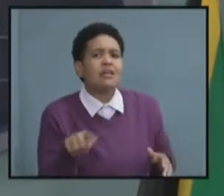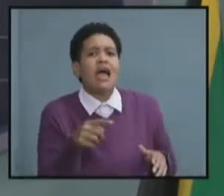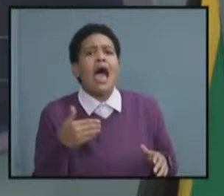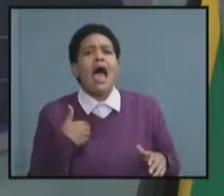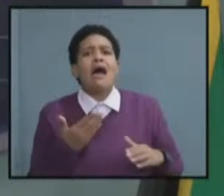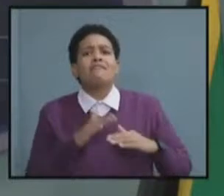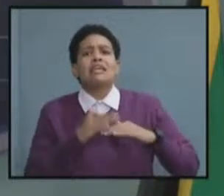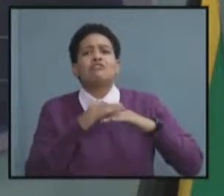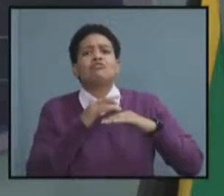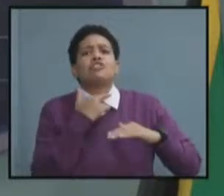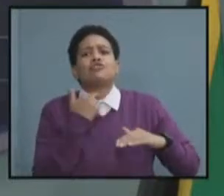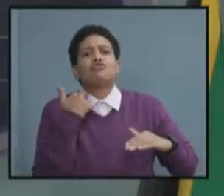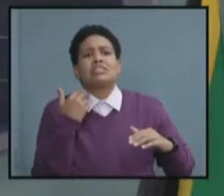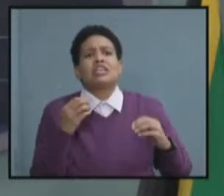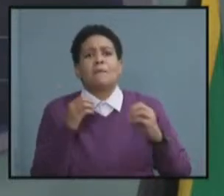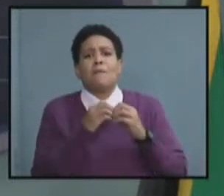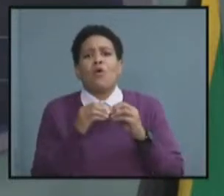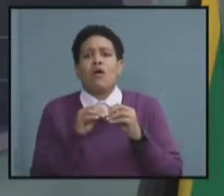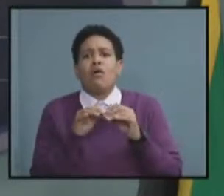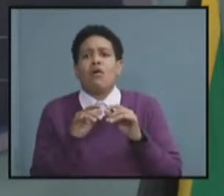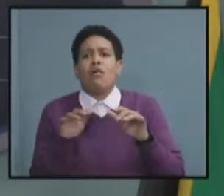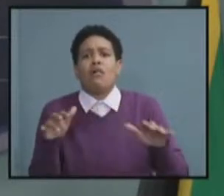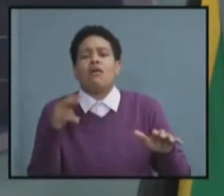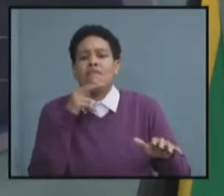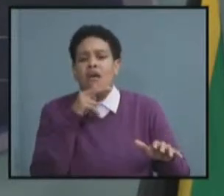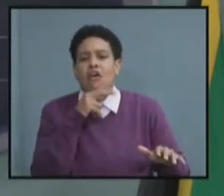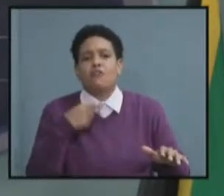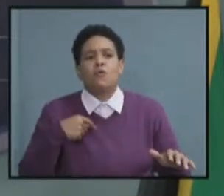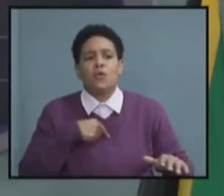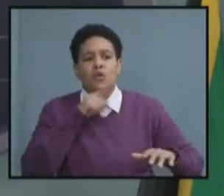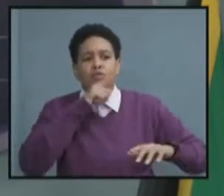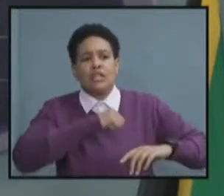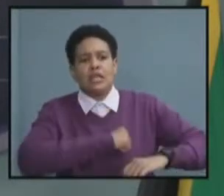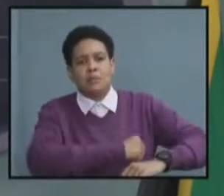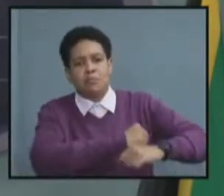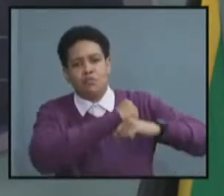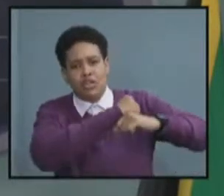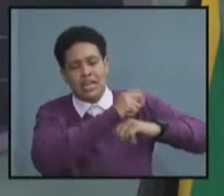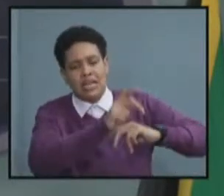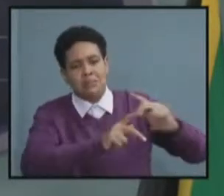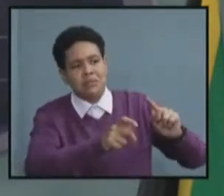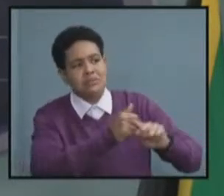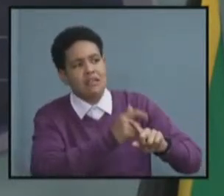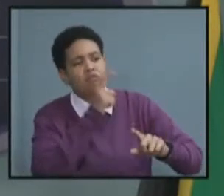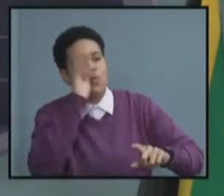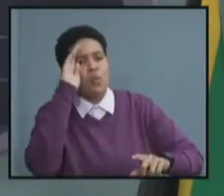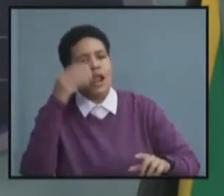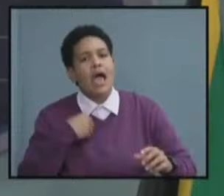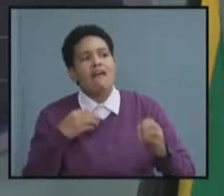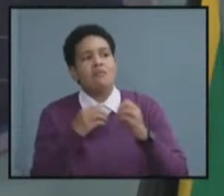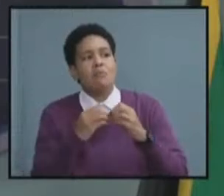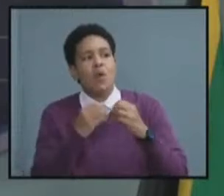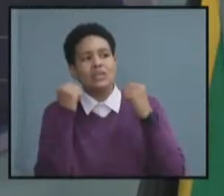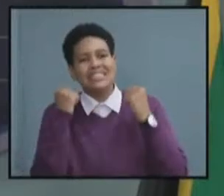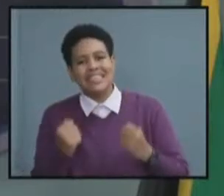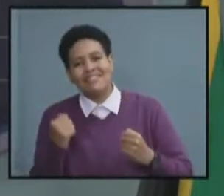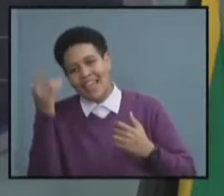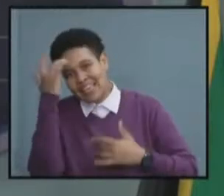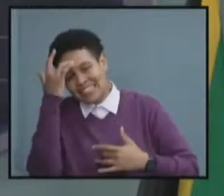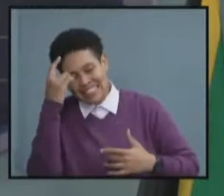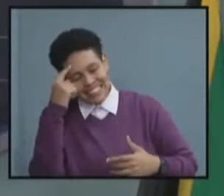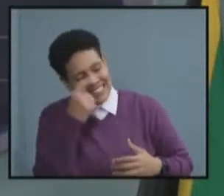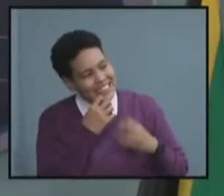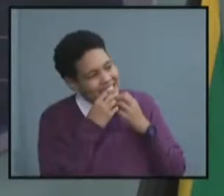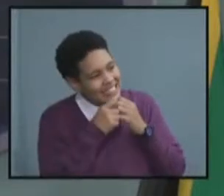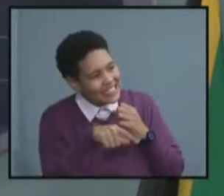that increased risk of more spread of the virus, that we protect the persons who would have more severe illnesses.